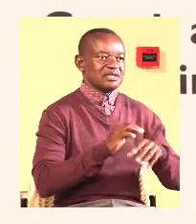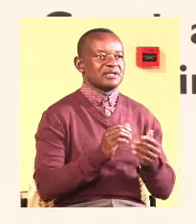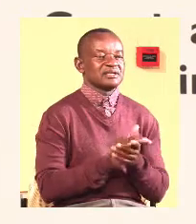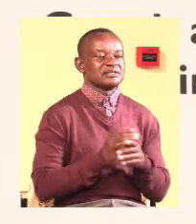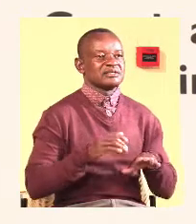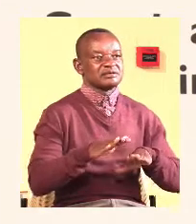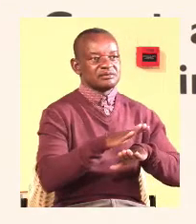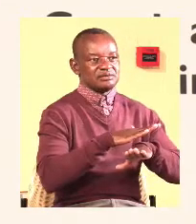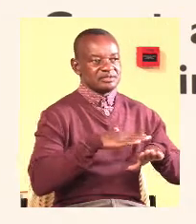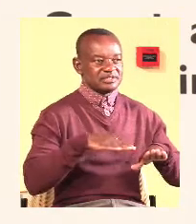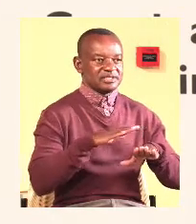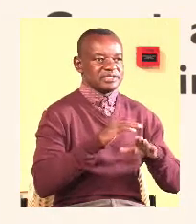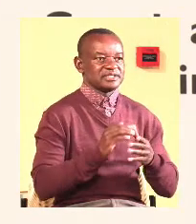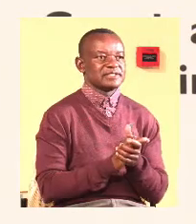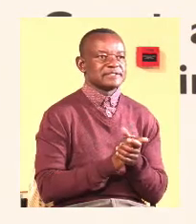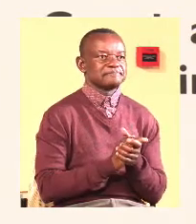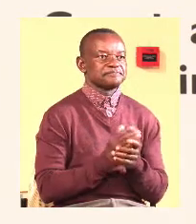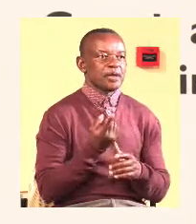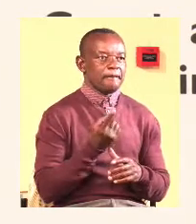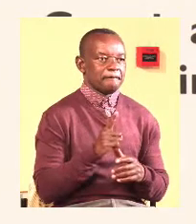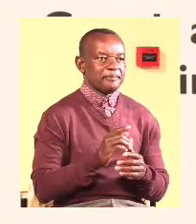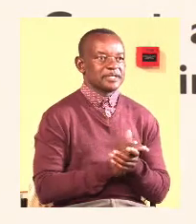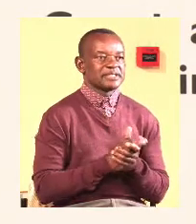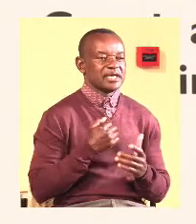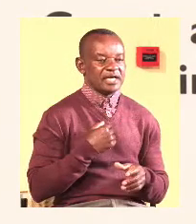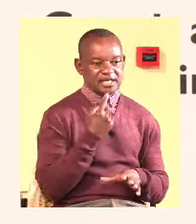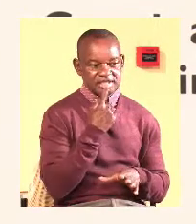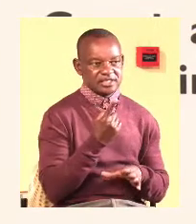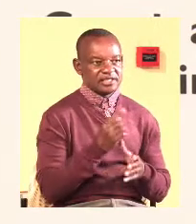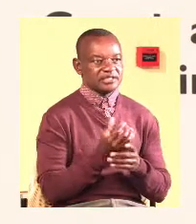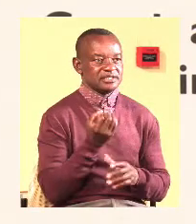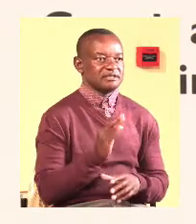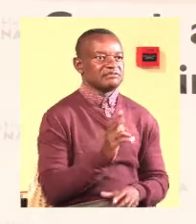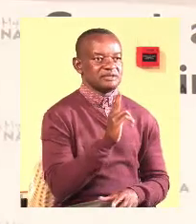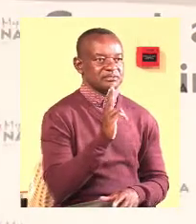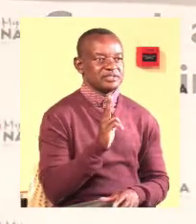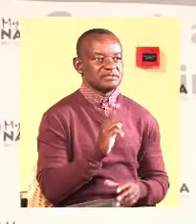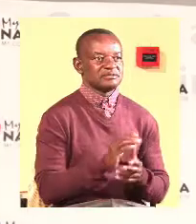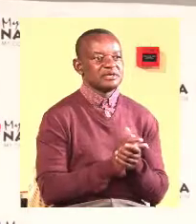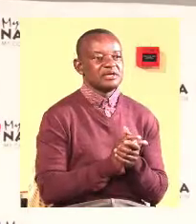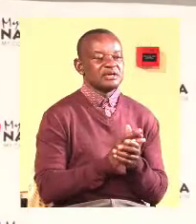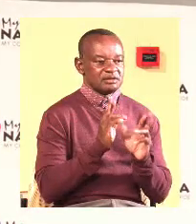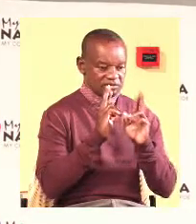observing the social distancing, then I think we will not have a problem at all.